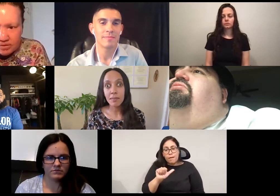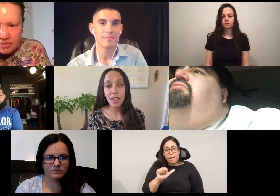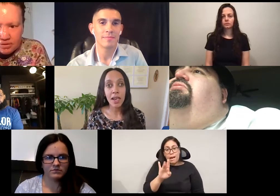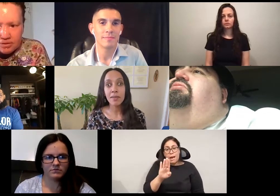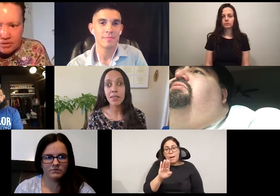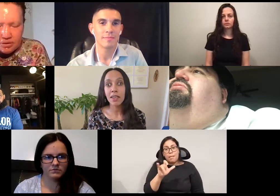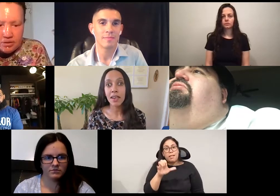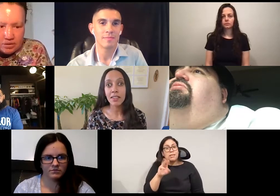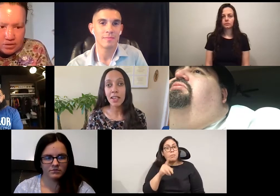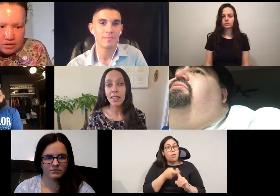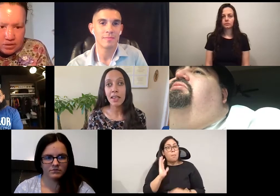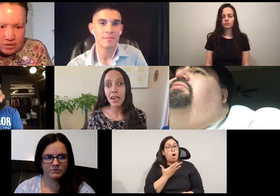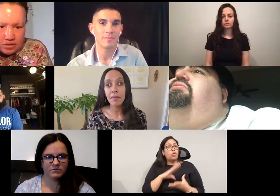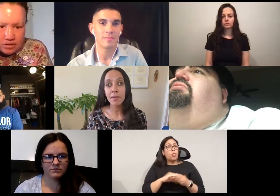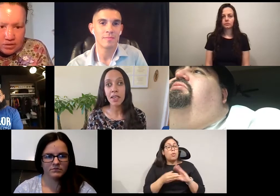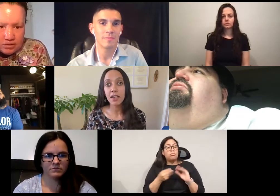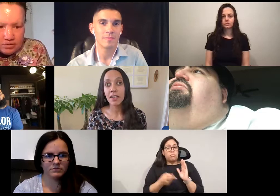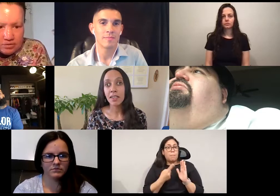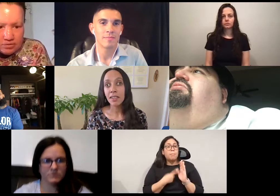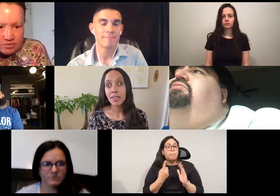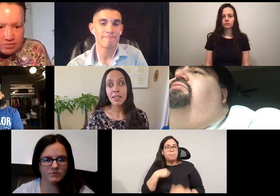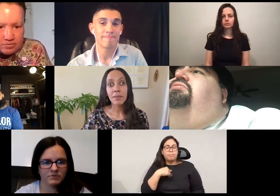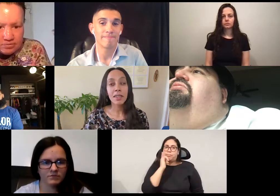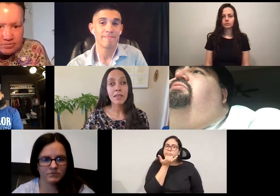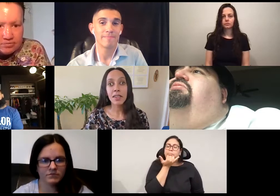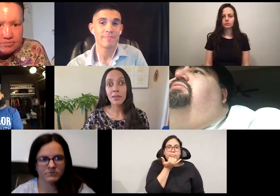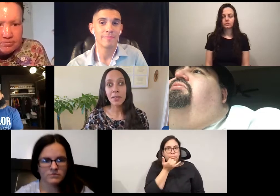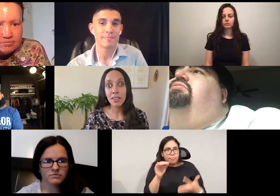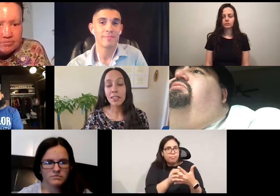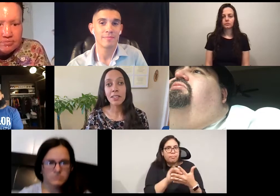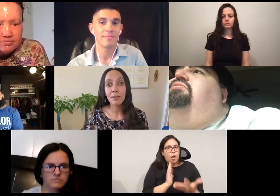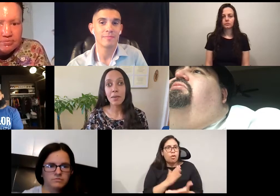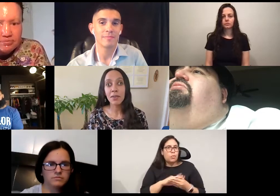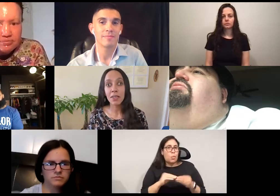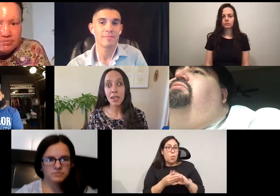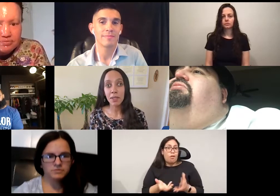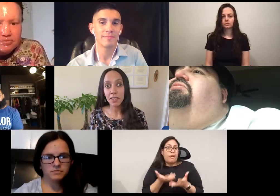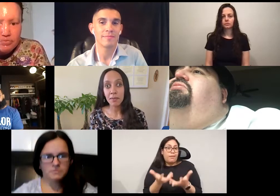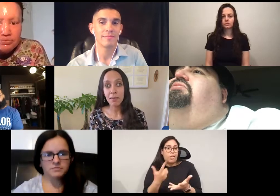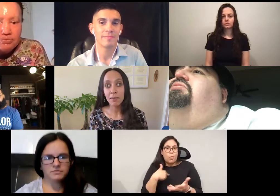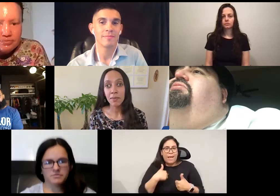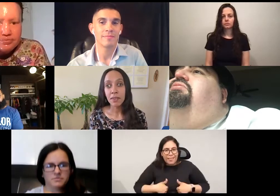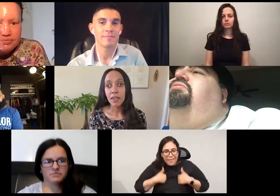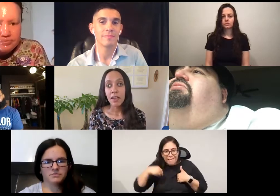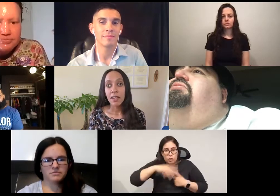it sometimes accidentally comes in, since we're living in a world swimming with ableism.